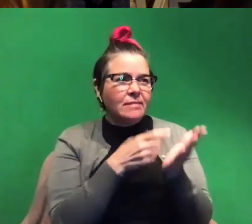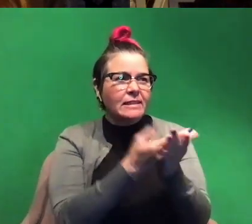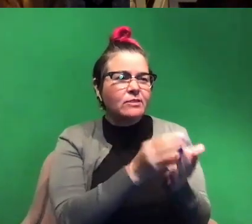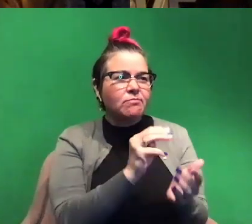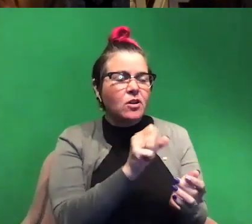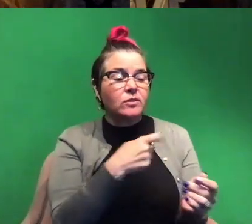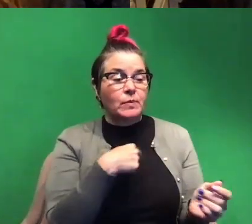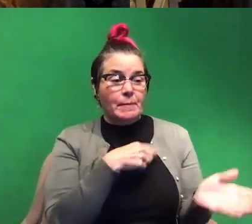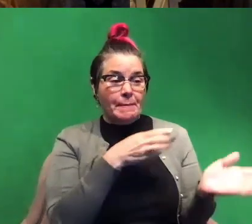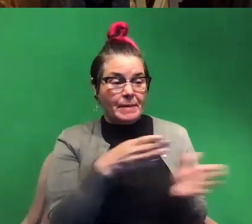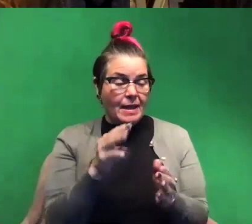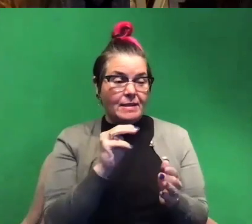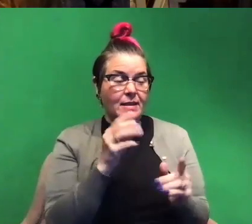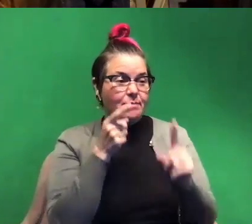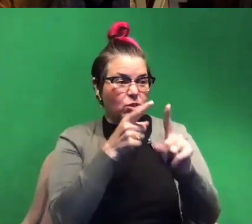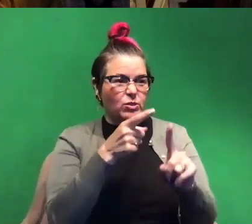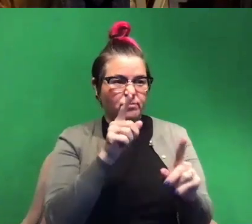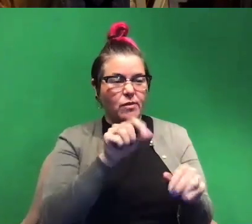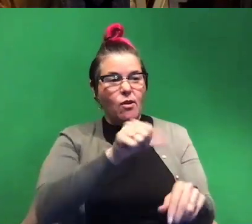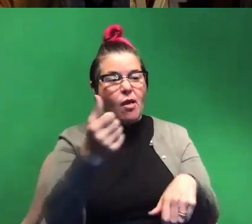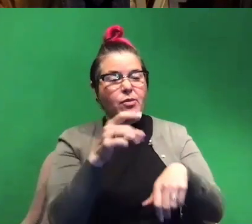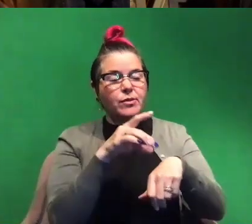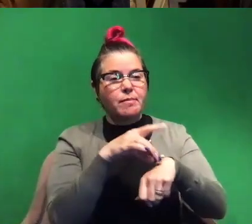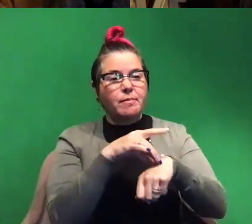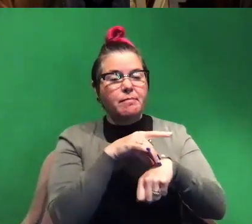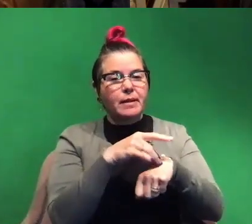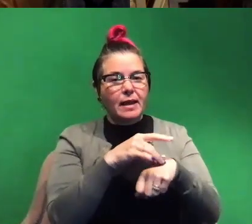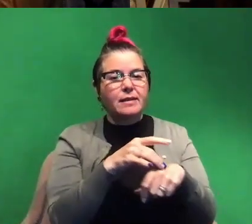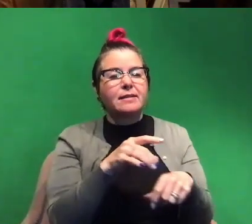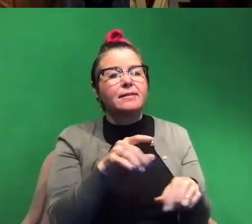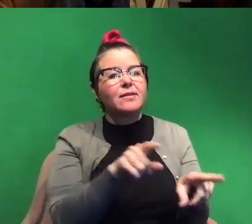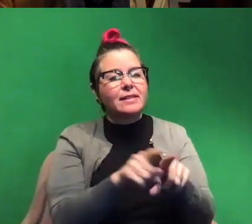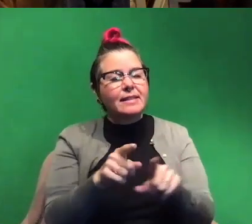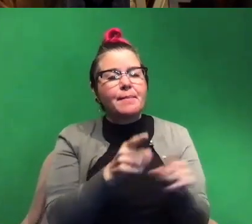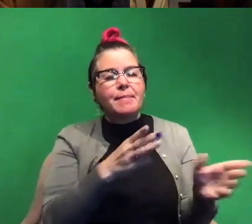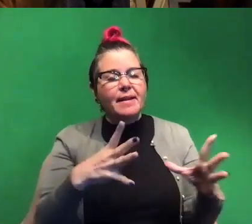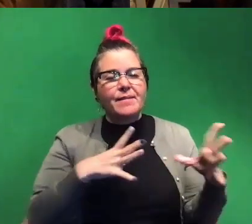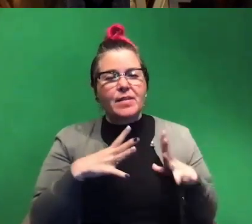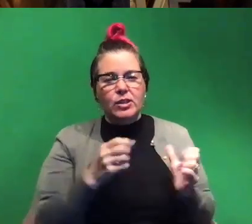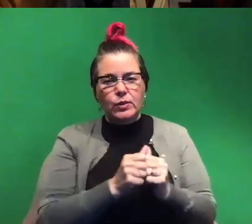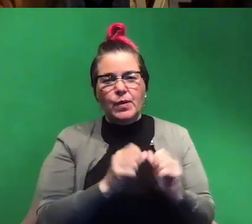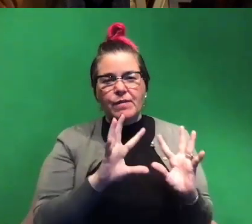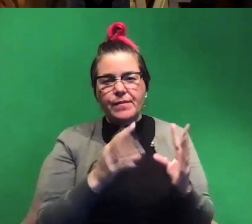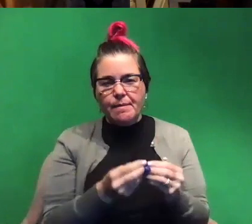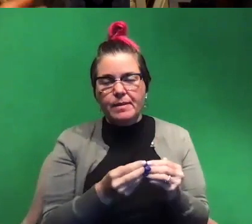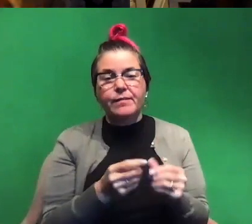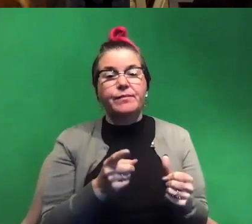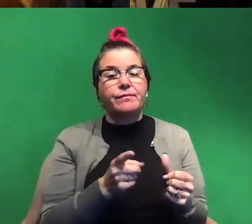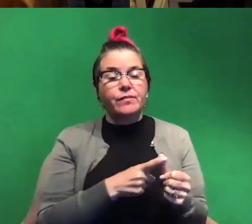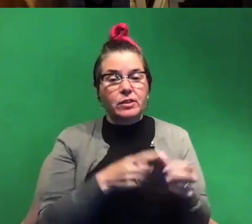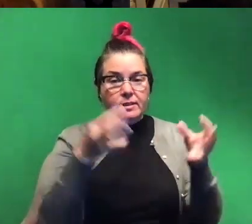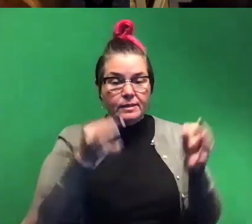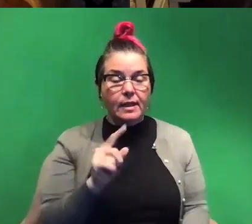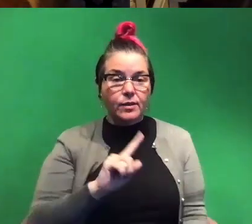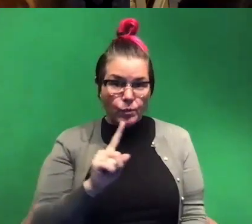planning a mission to another planet, it's a lot like planning a vacation with your family. Uh-huh. So first you got to decide where to